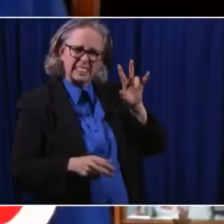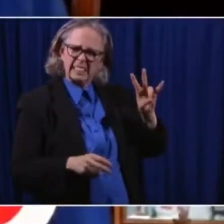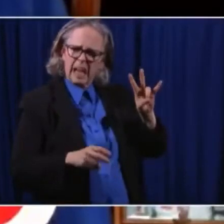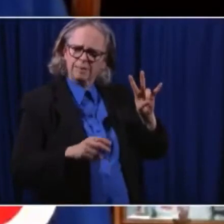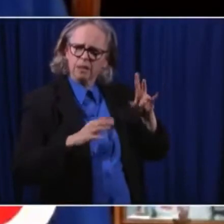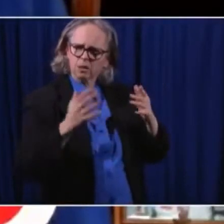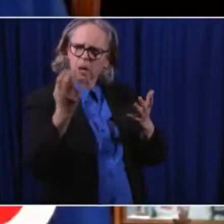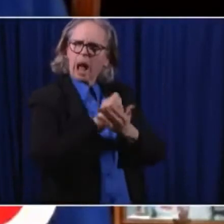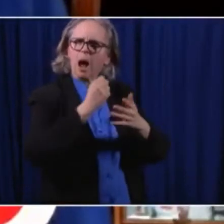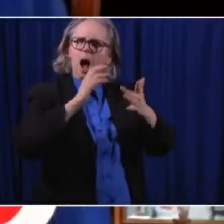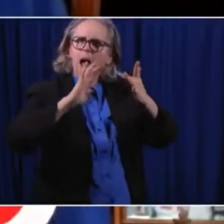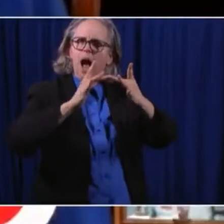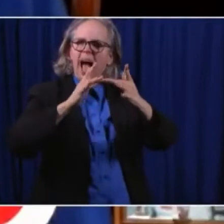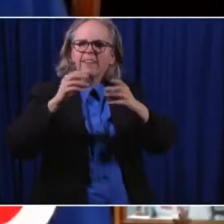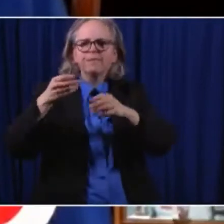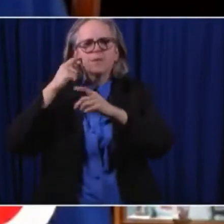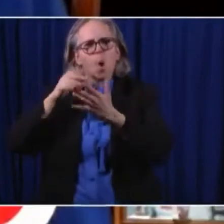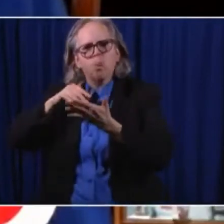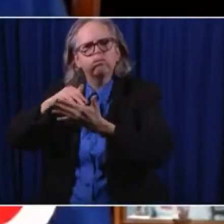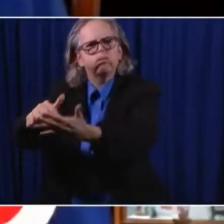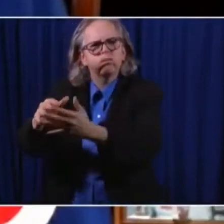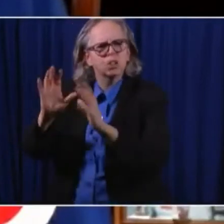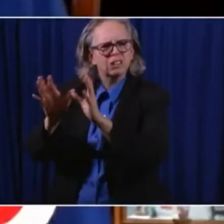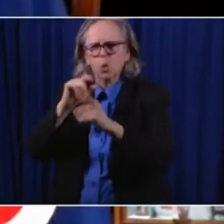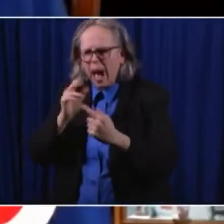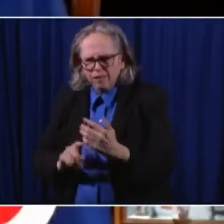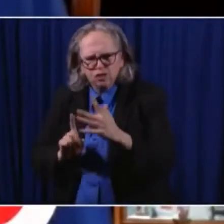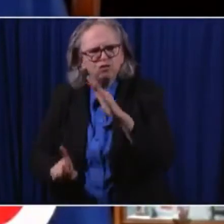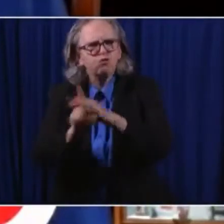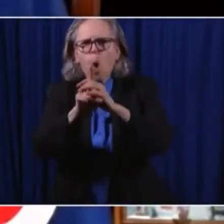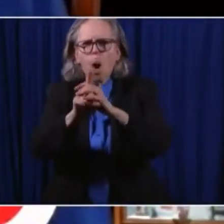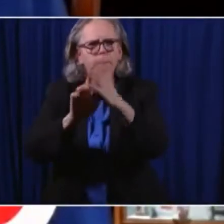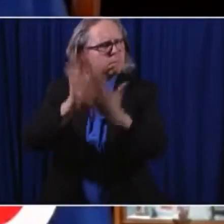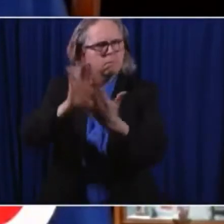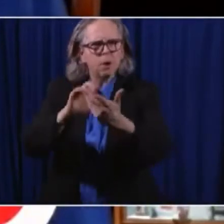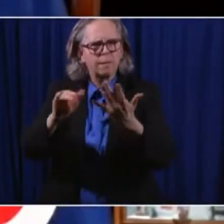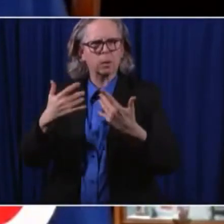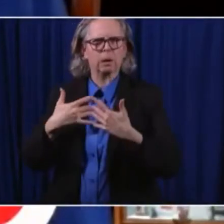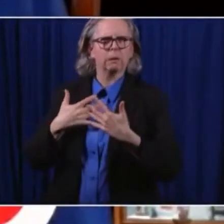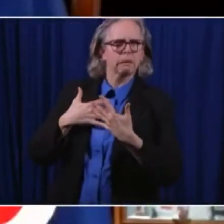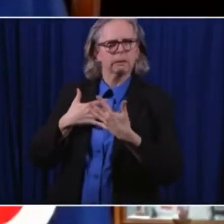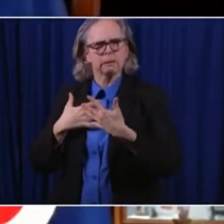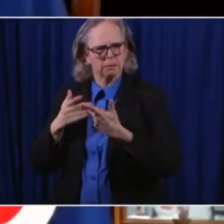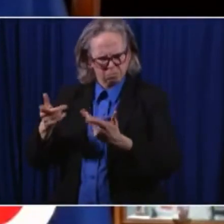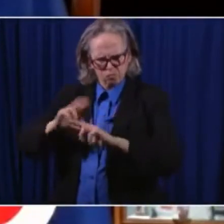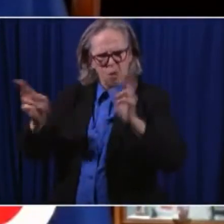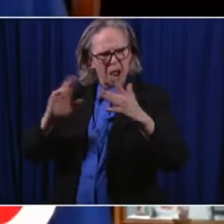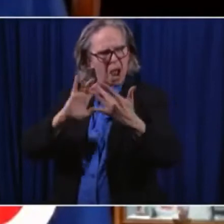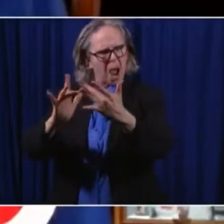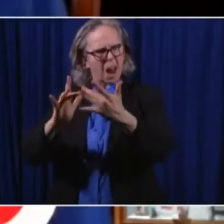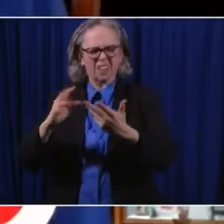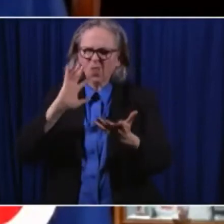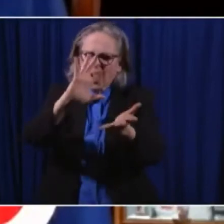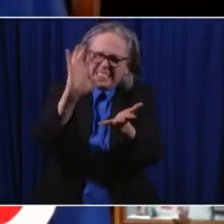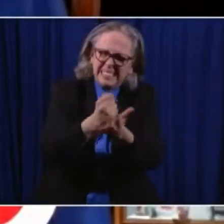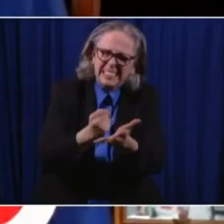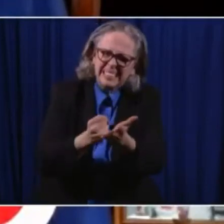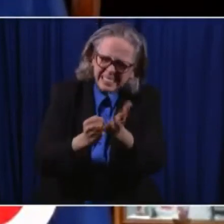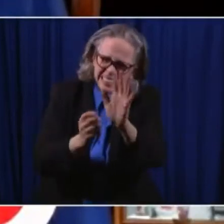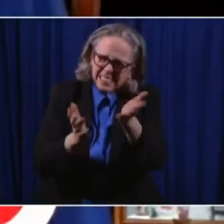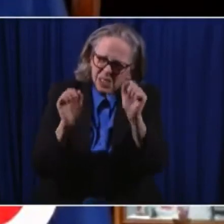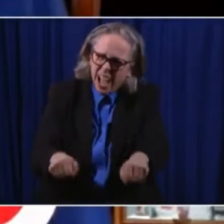go anywhere to get this training. And so please take advantage of this opportunity because you can get this done